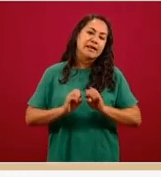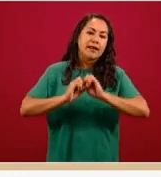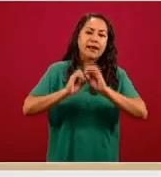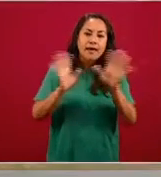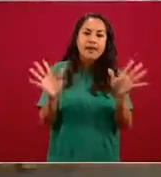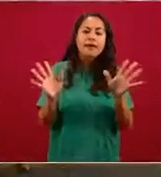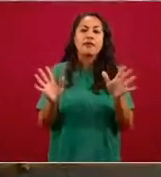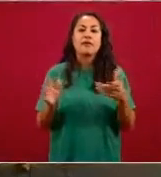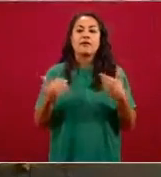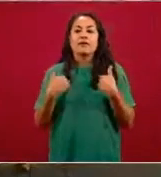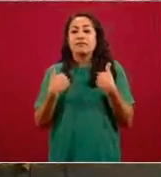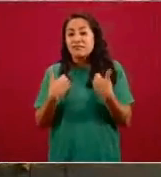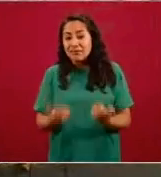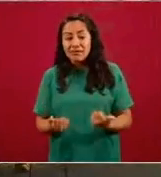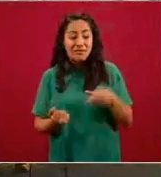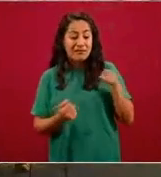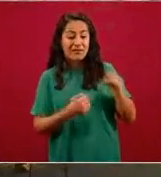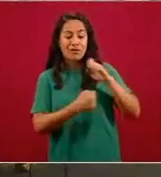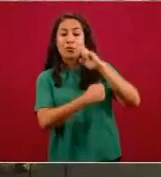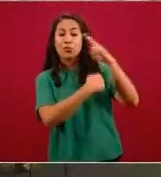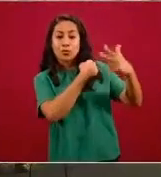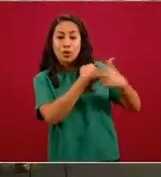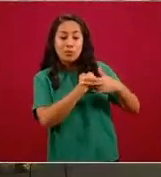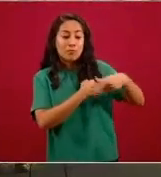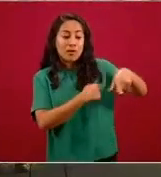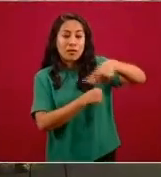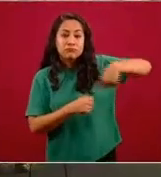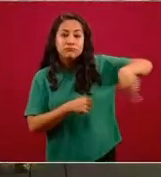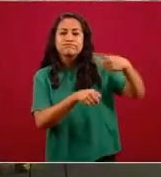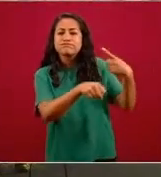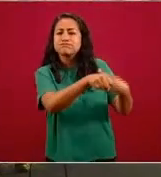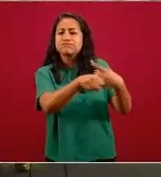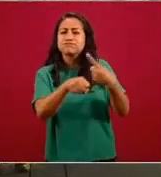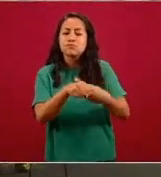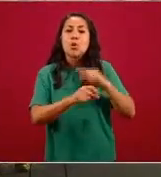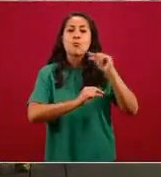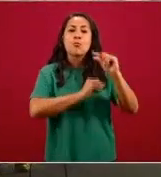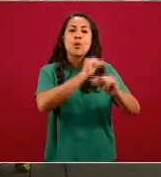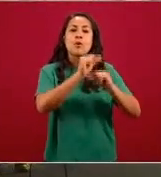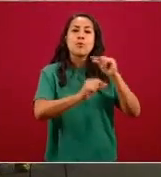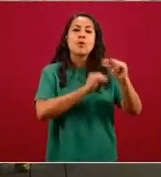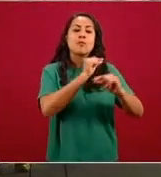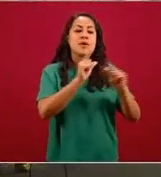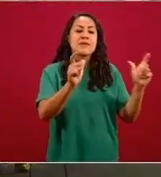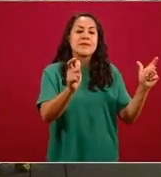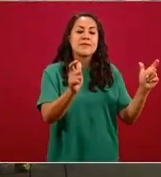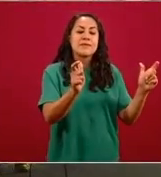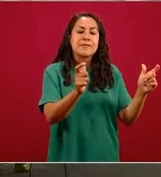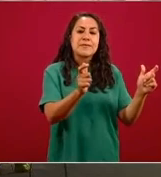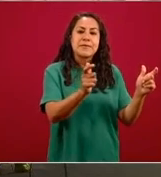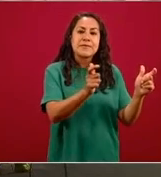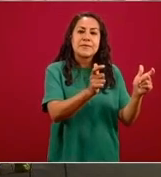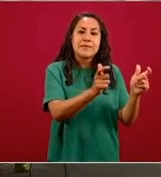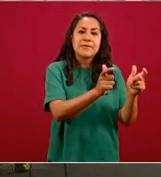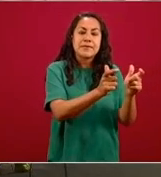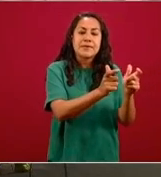less the same than yesterday. We haven't observed some great variation.